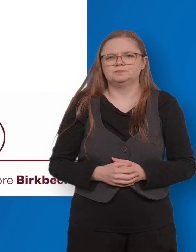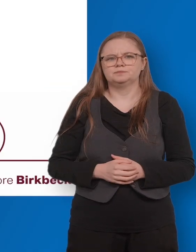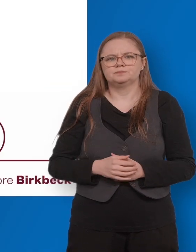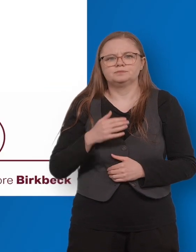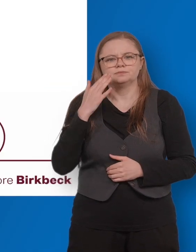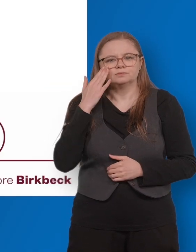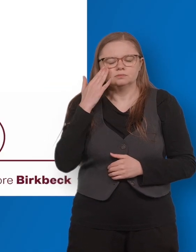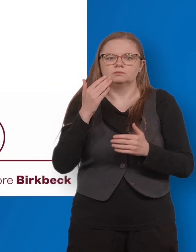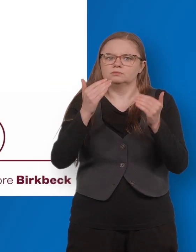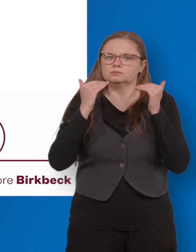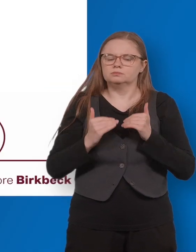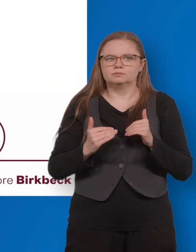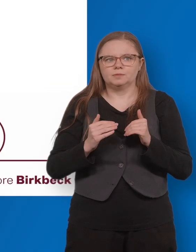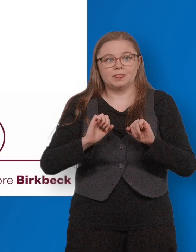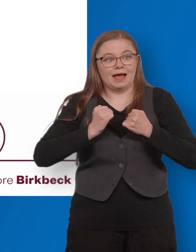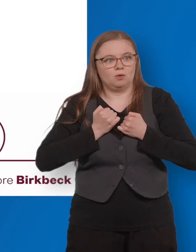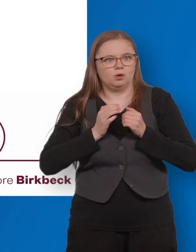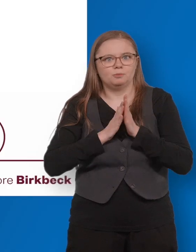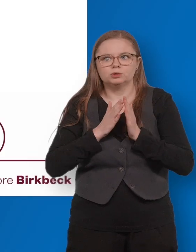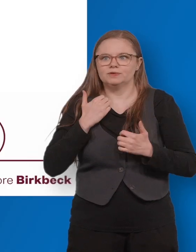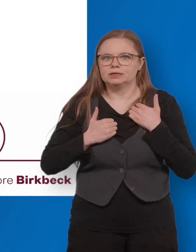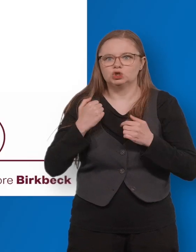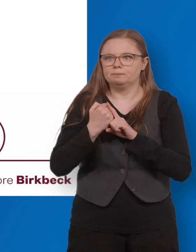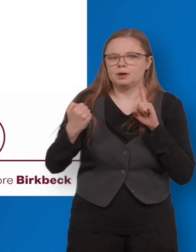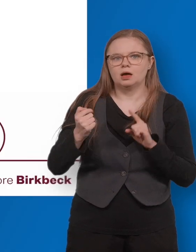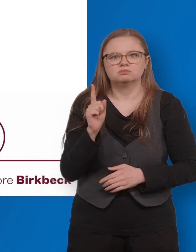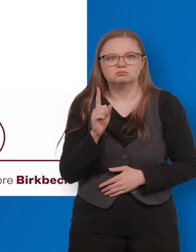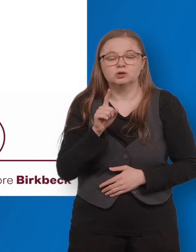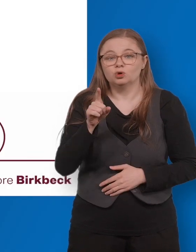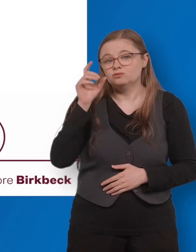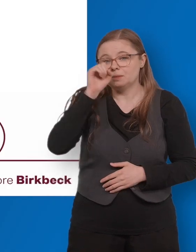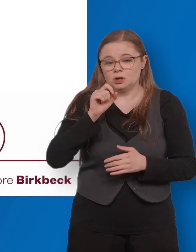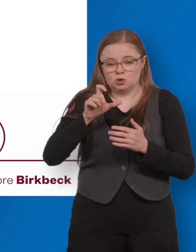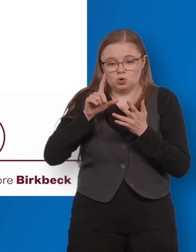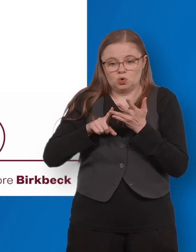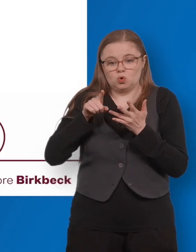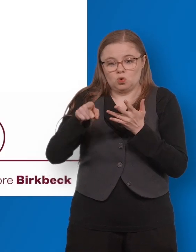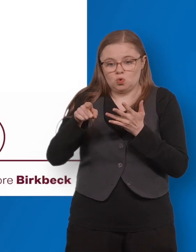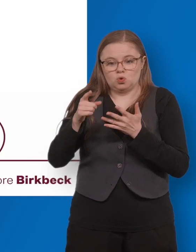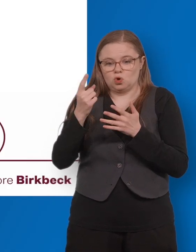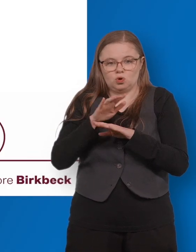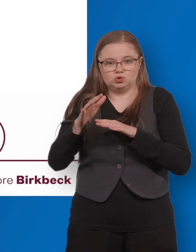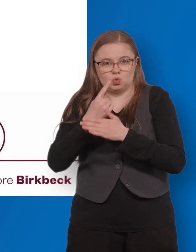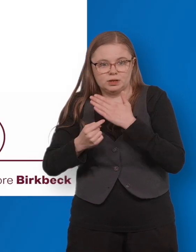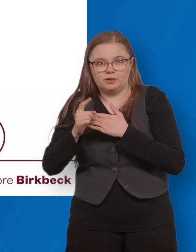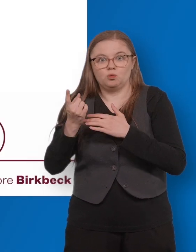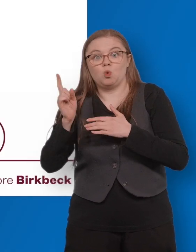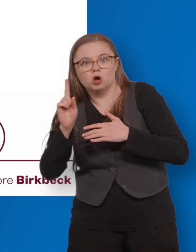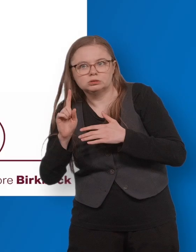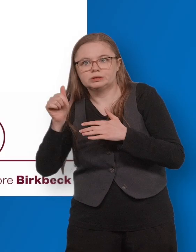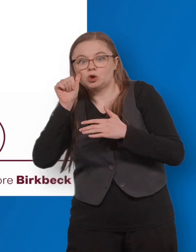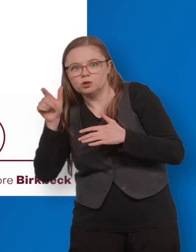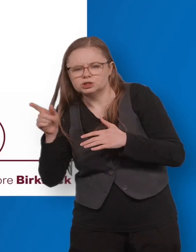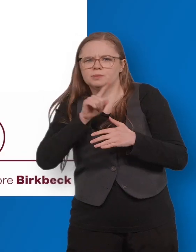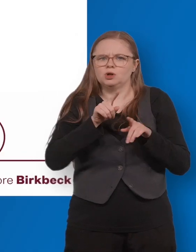right? Remember that the co is not only about the what, the knowledge, it's also about the motivation, the why. Should we sell our souls?